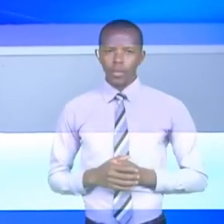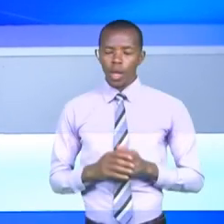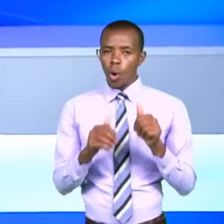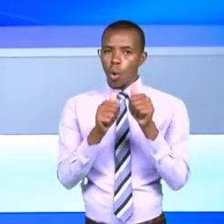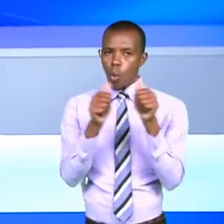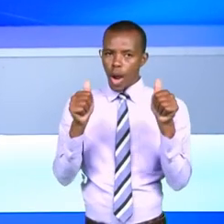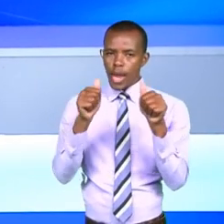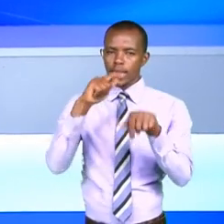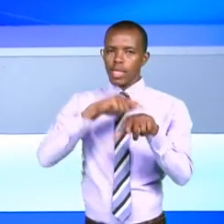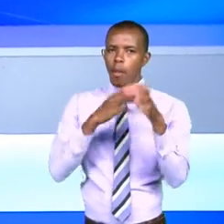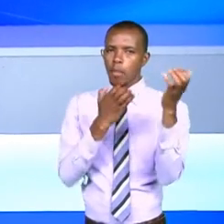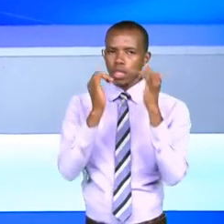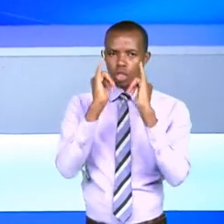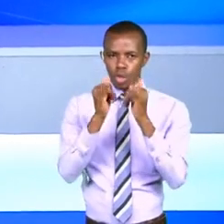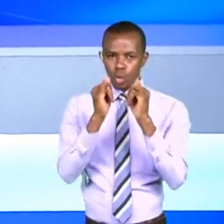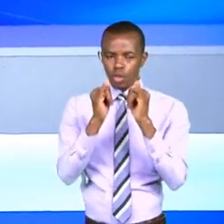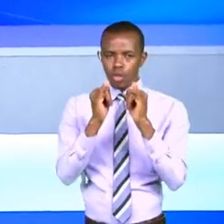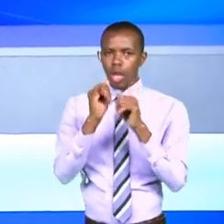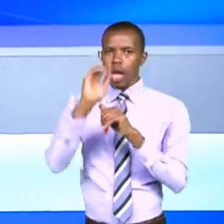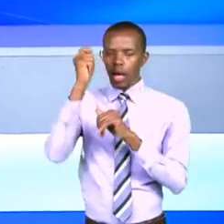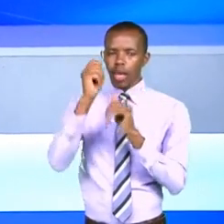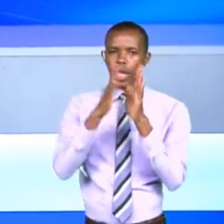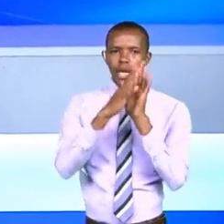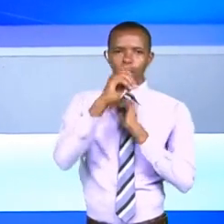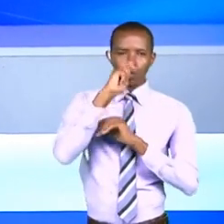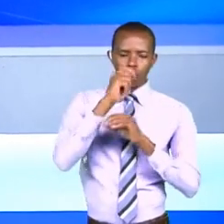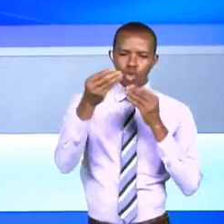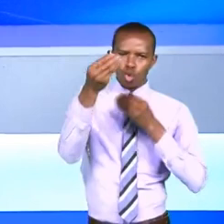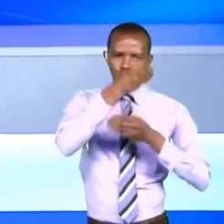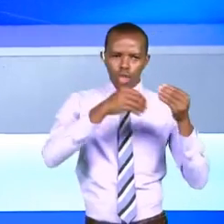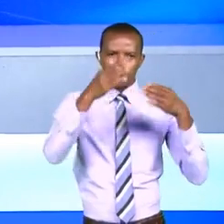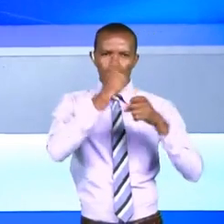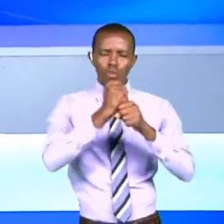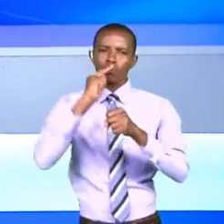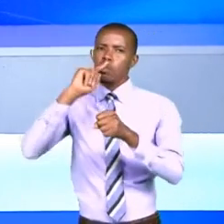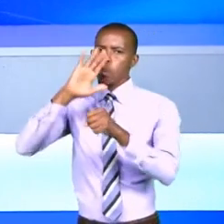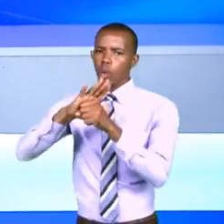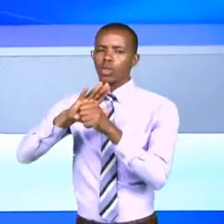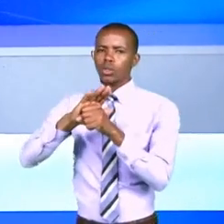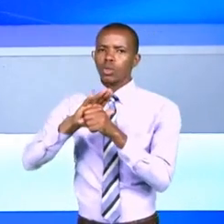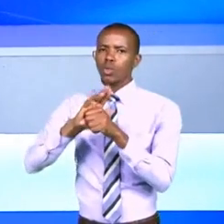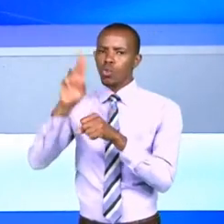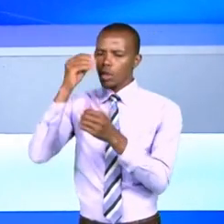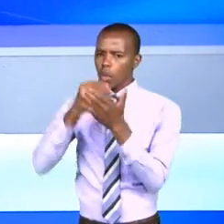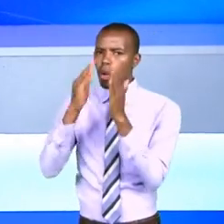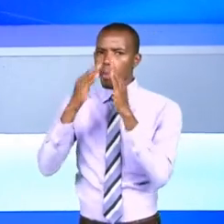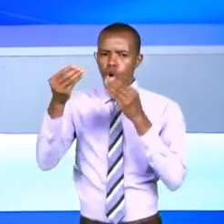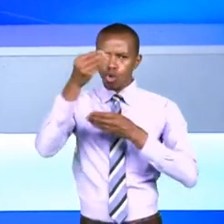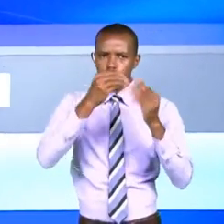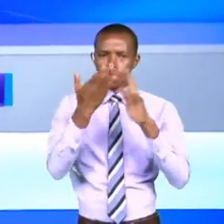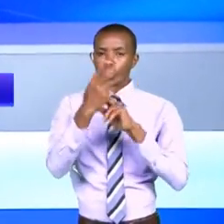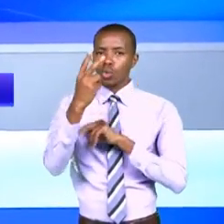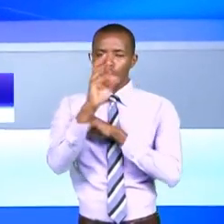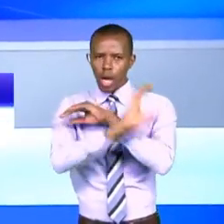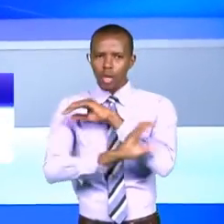All right, it's time for business now. The Kenya and Tanzania bilateral trade stakeholders have promised to invest more in trade between the two countries